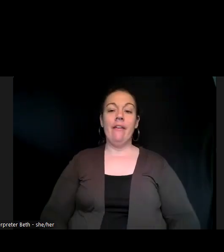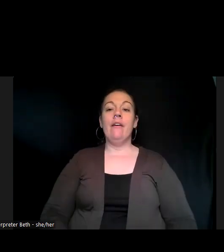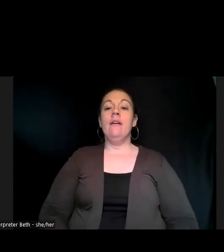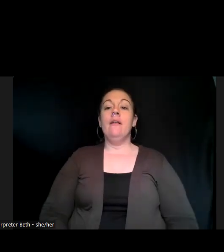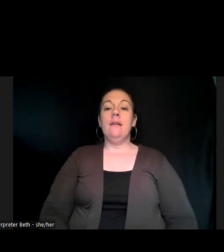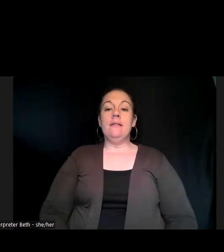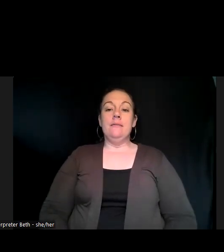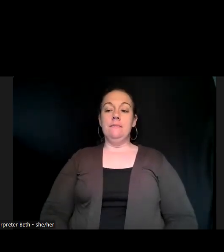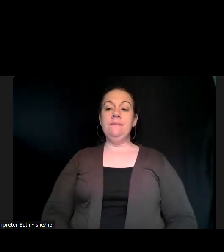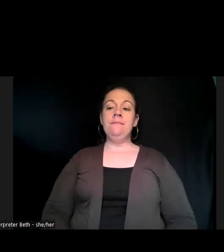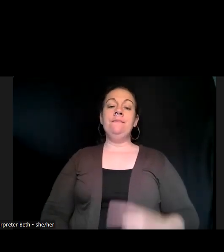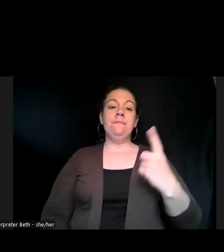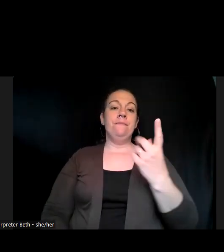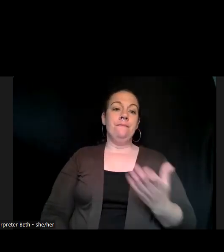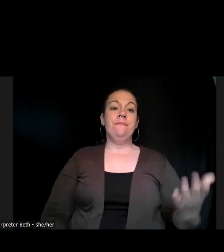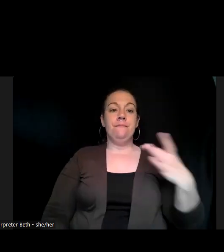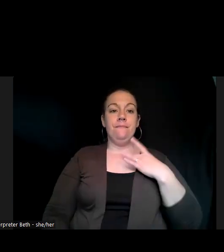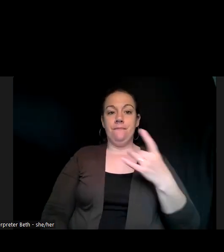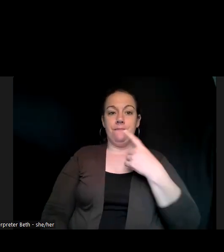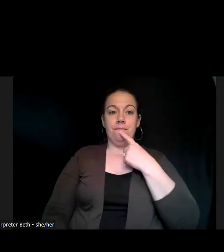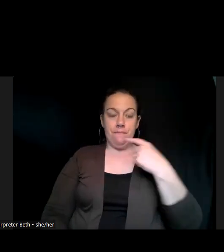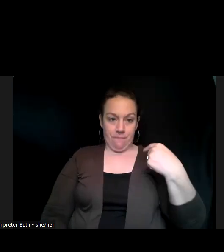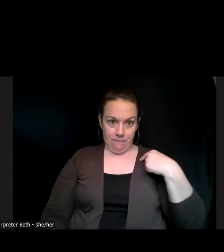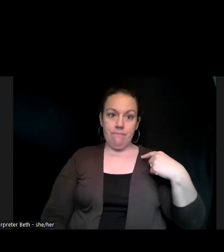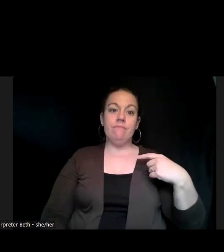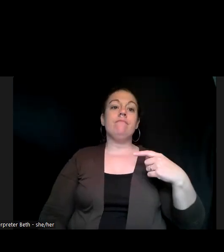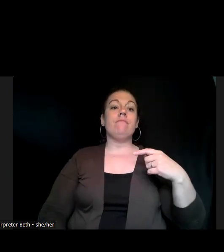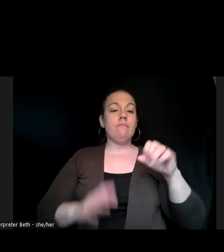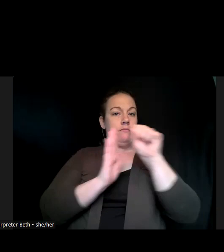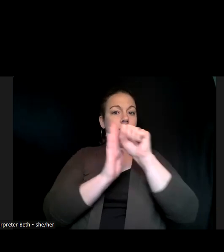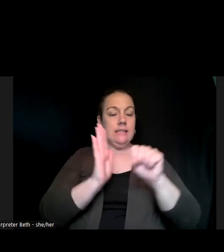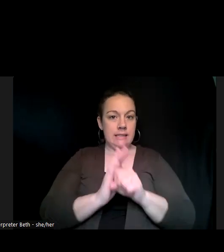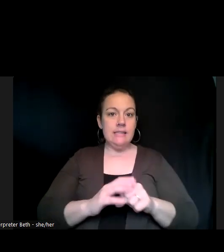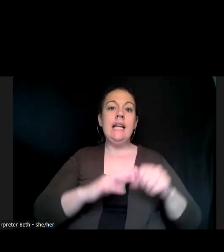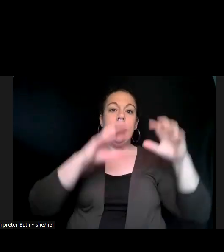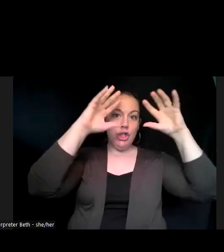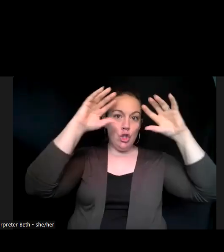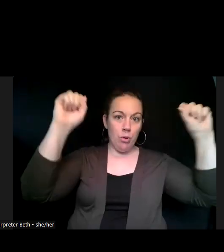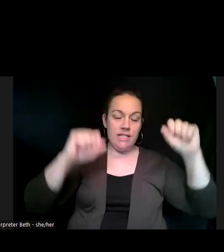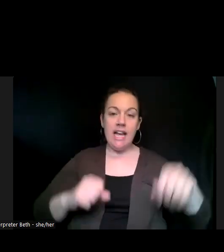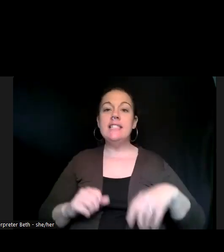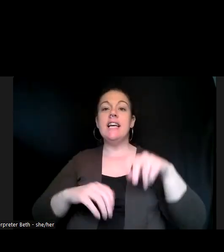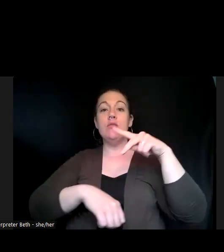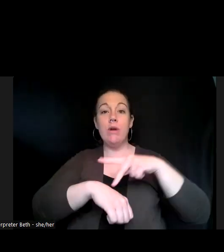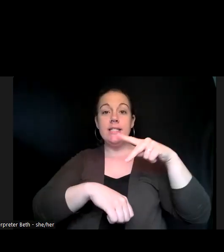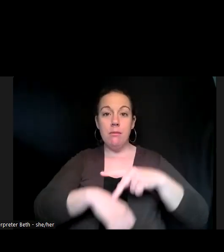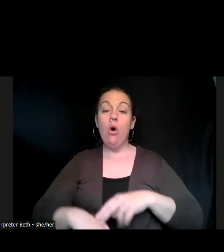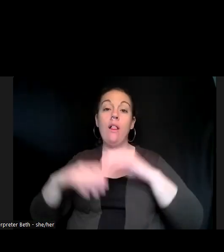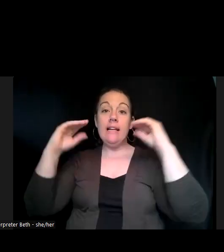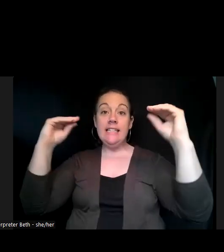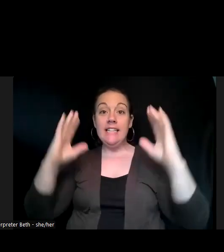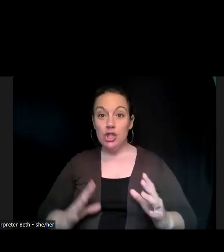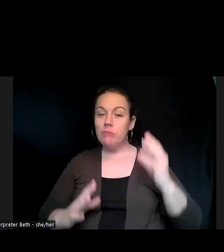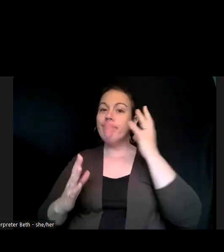things I always like to mention is I came here from the field. I was a state superintendent, a district superintendent, a principal, a teacher, and